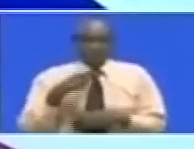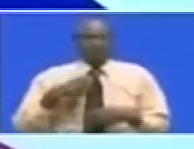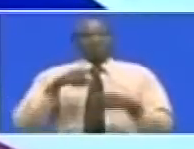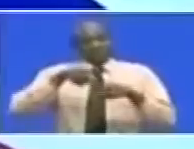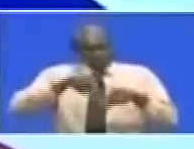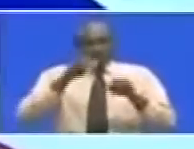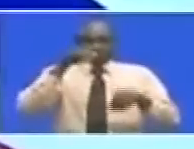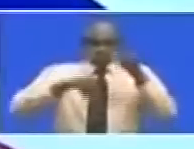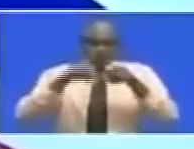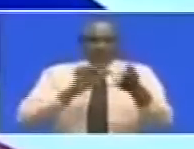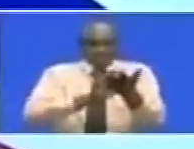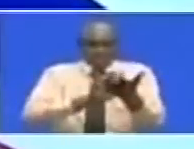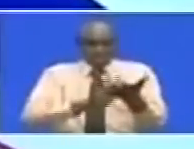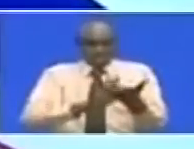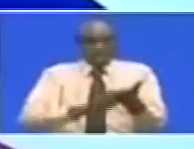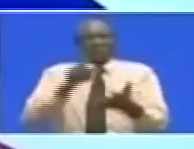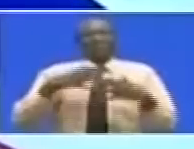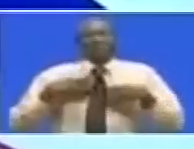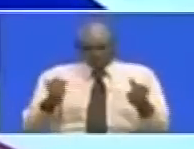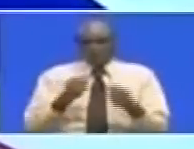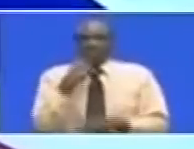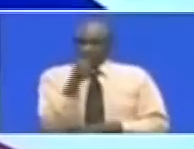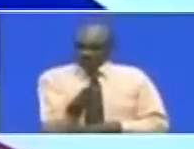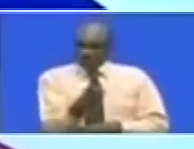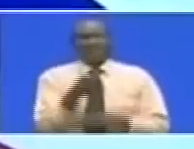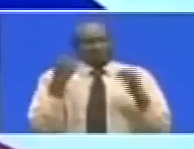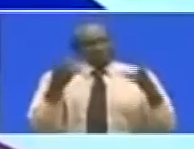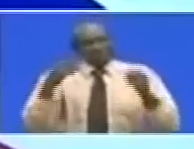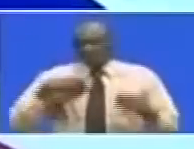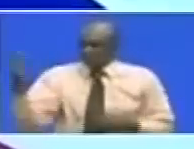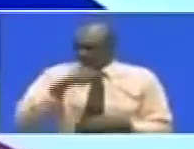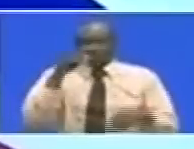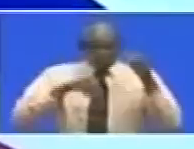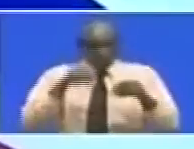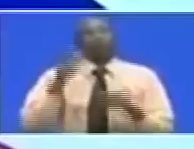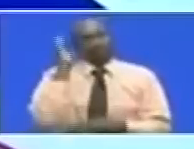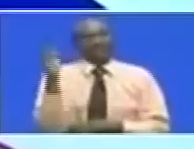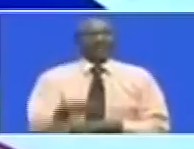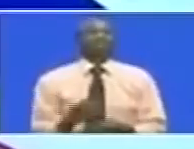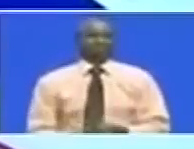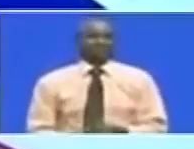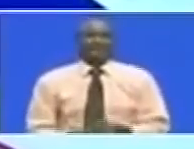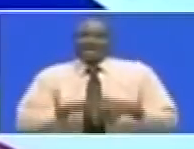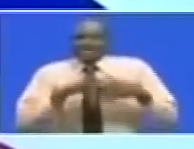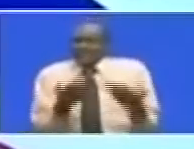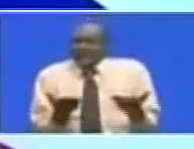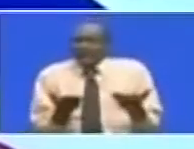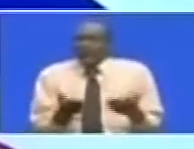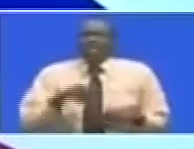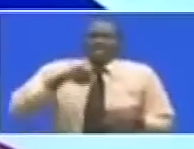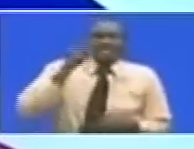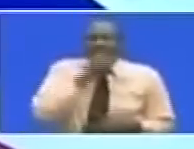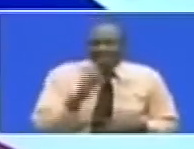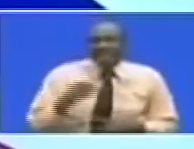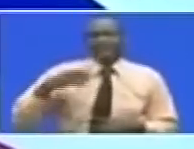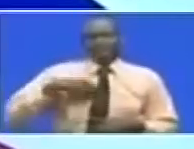voter registration system, and they are confident that a high number will turn out to cast their ballot. So, how are the voting patterns